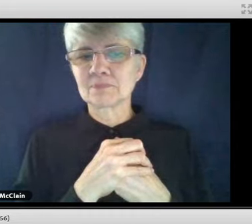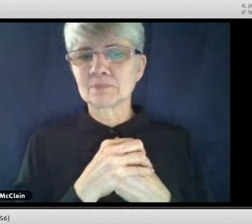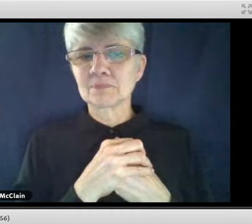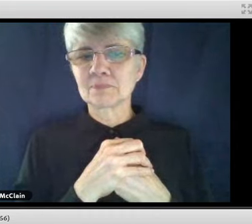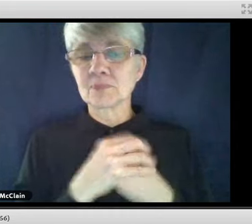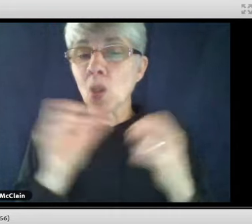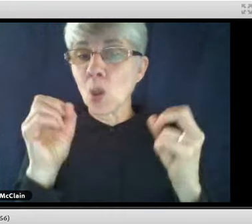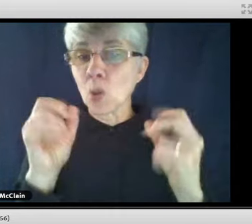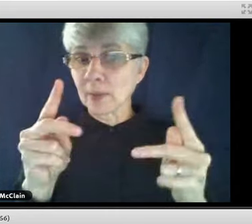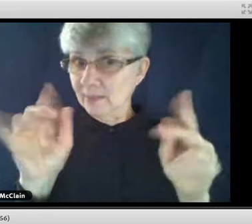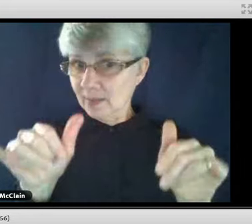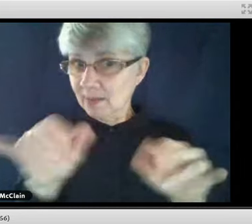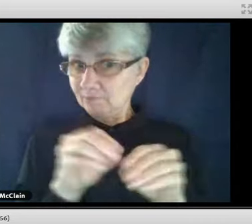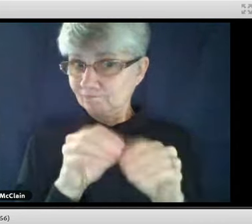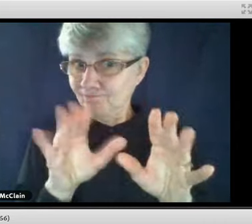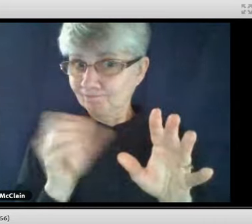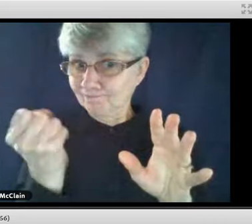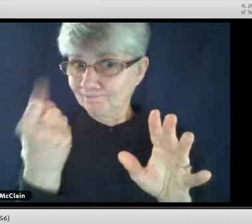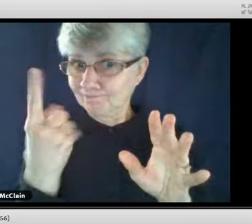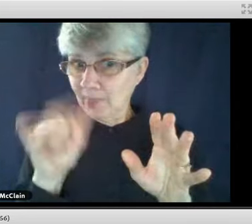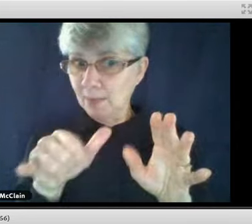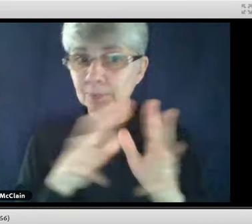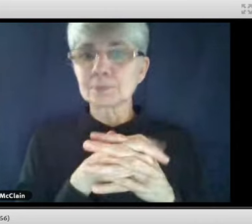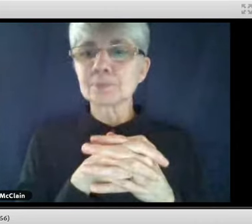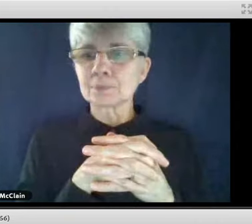Okay, does that make sense, everyone?